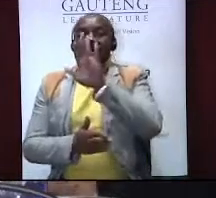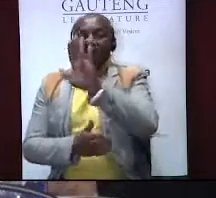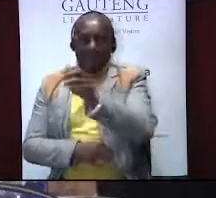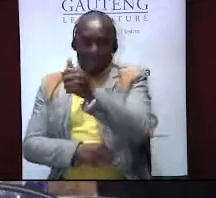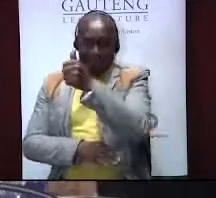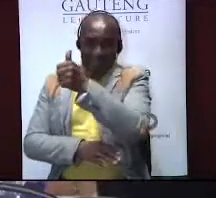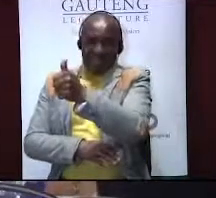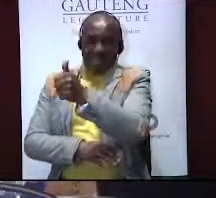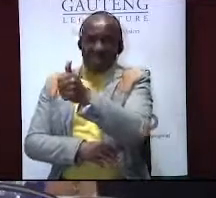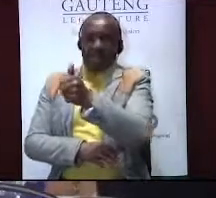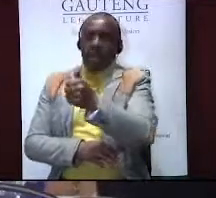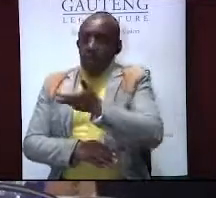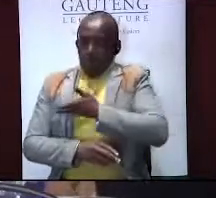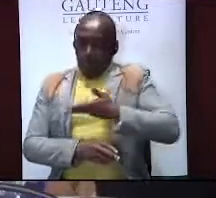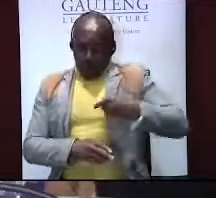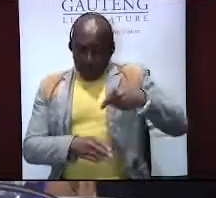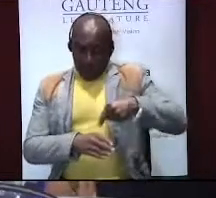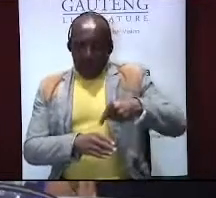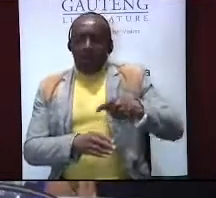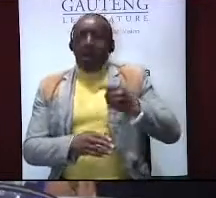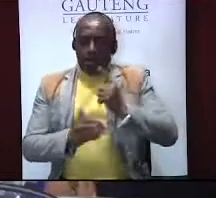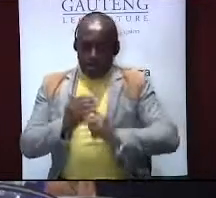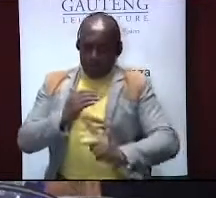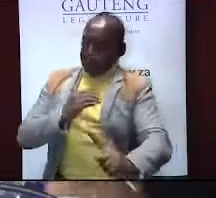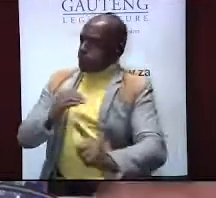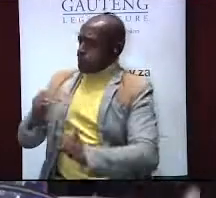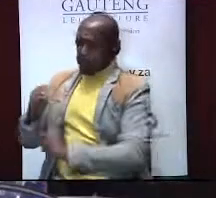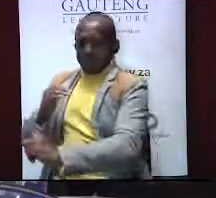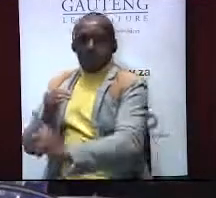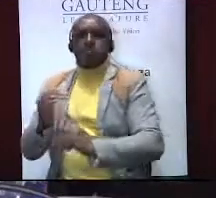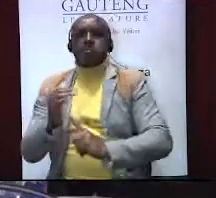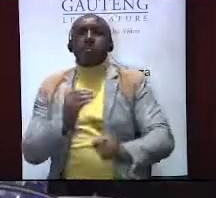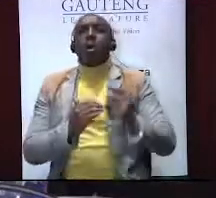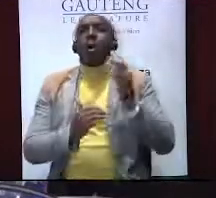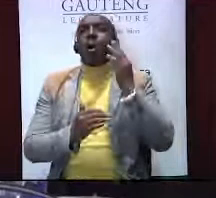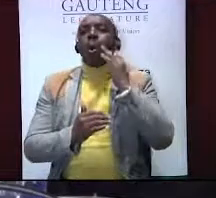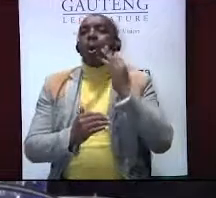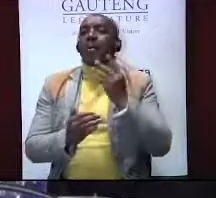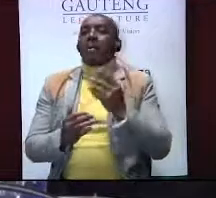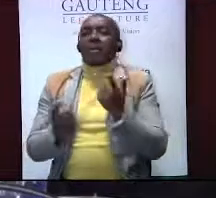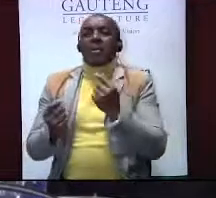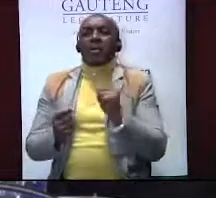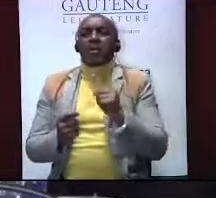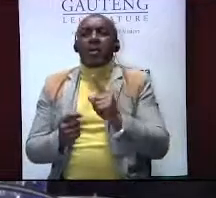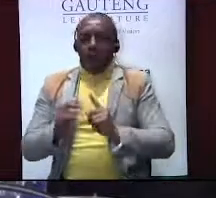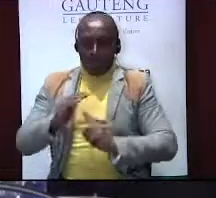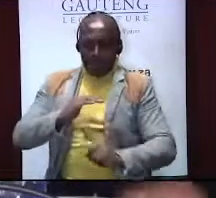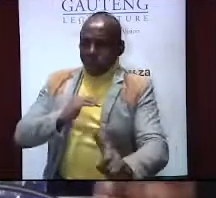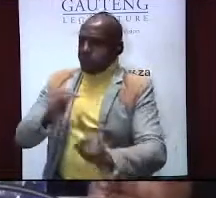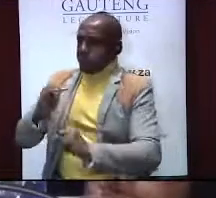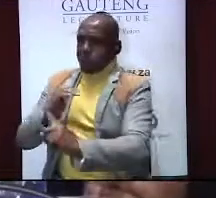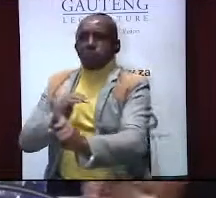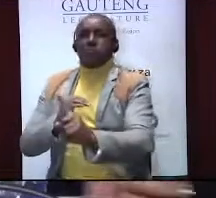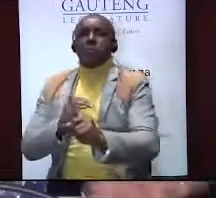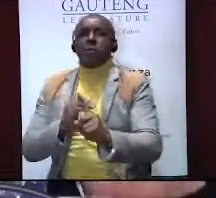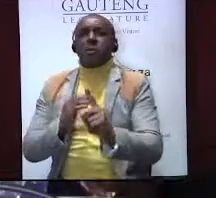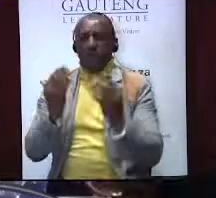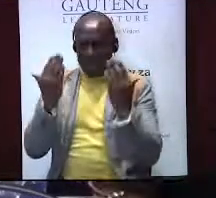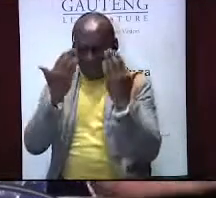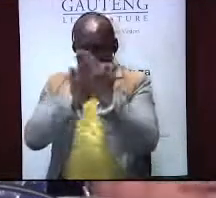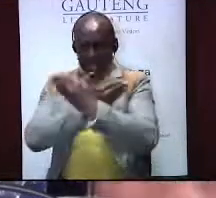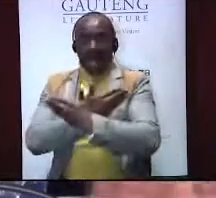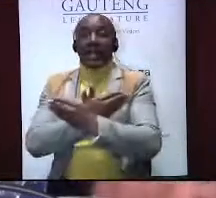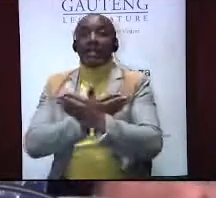1956. Who came out whilst they were relegated to those dark places where they